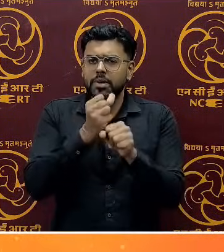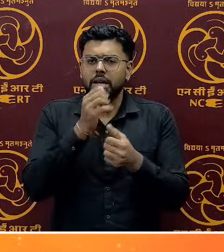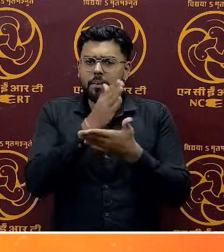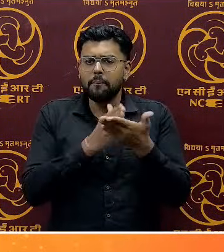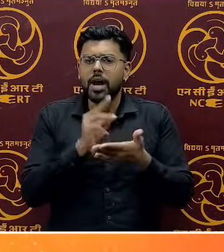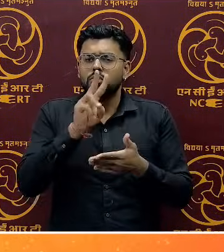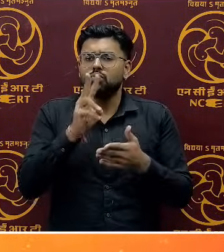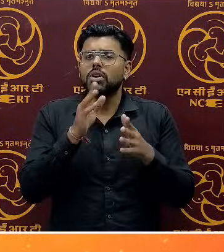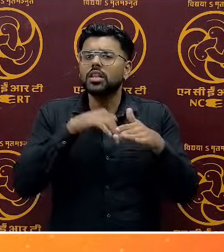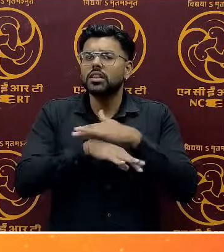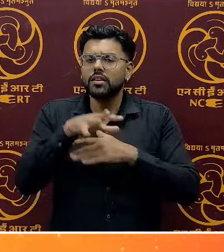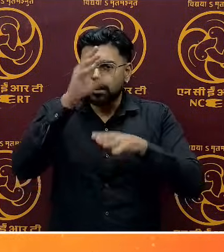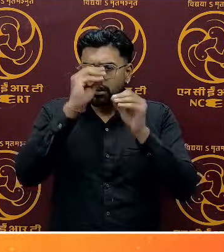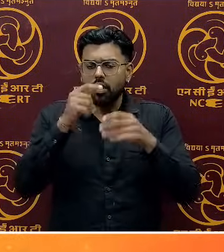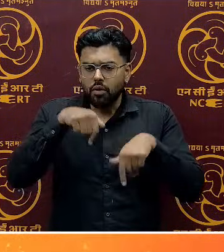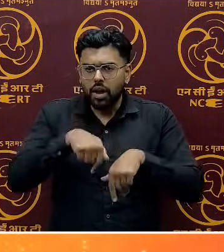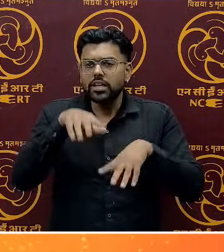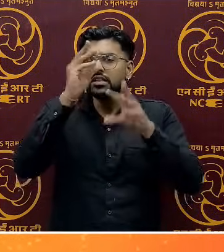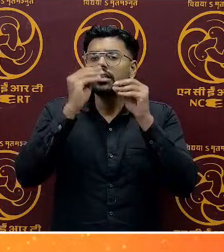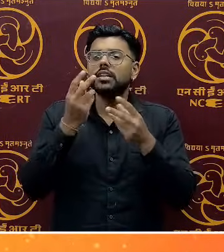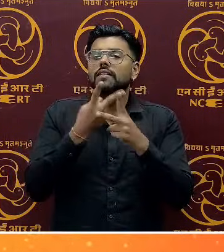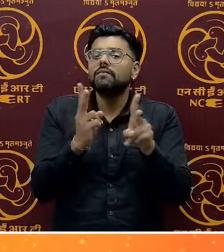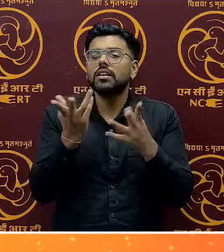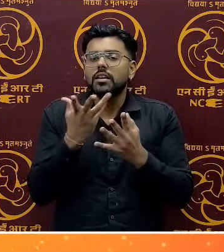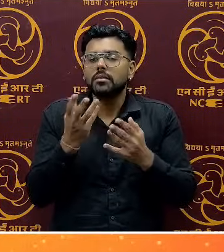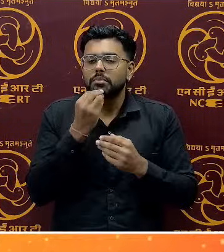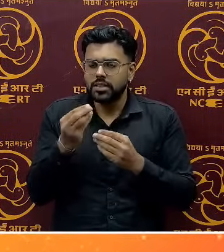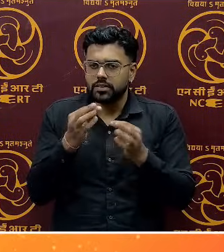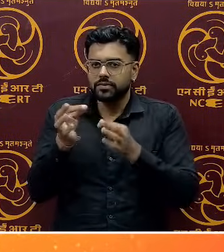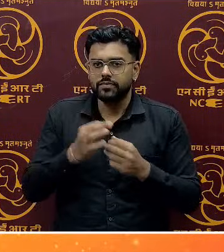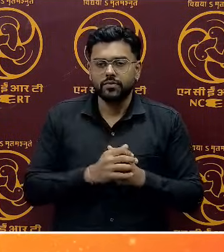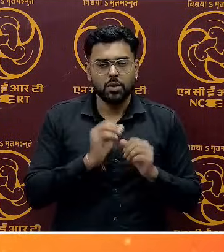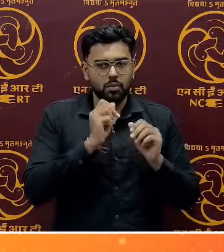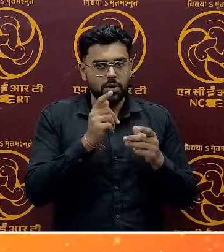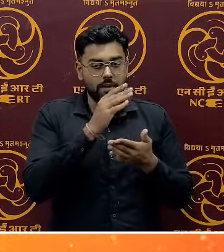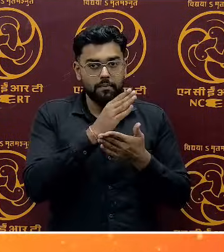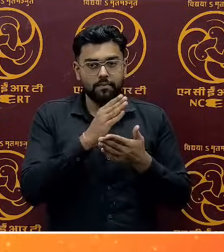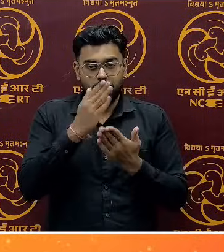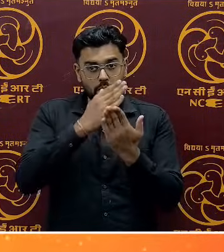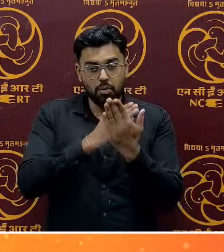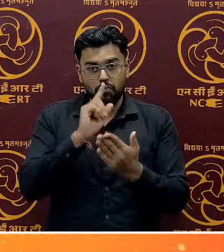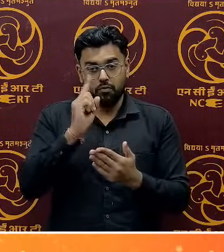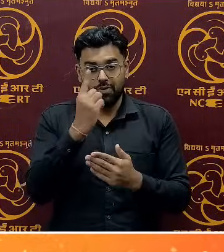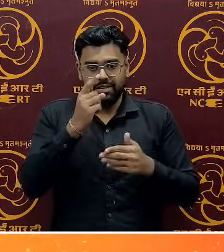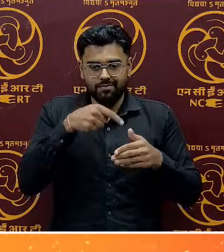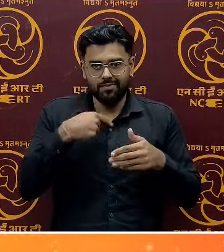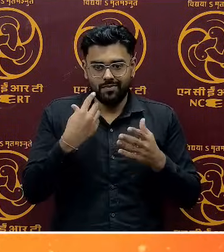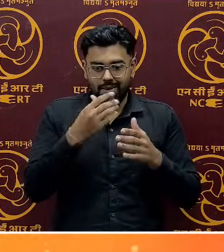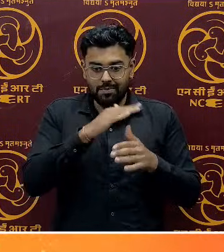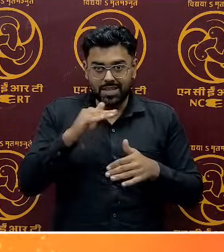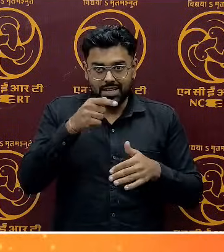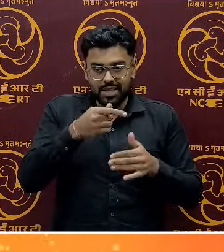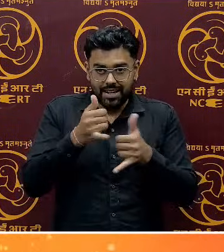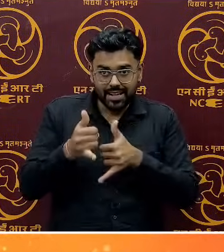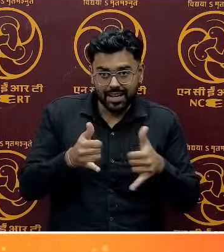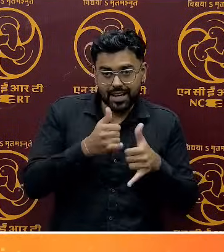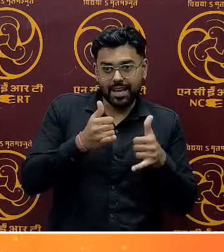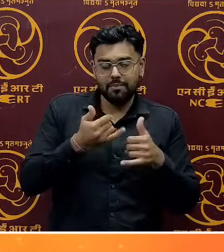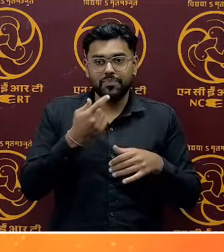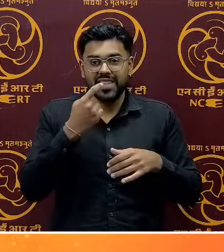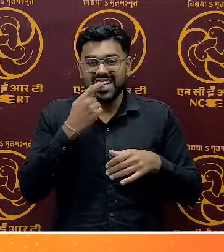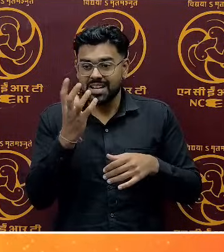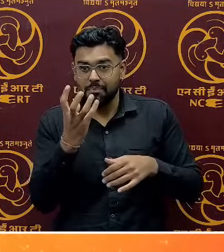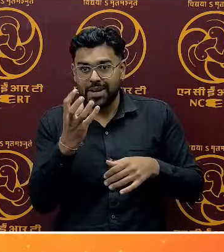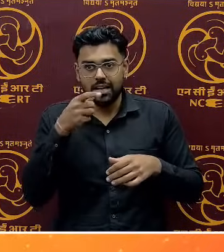are you making us learn today? Sure. In the first session, children played game about idli vada and they